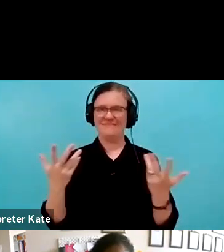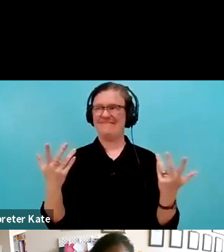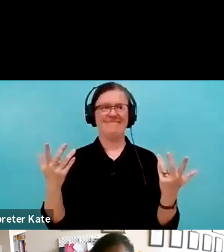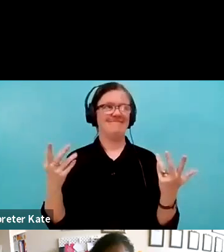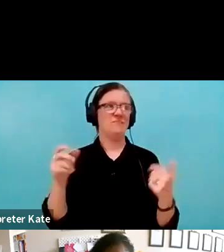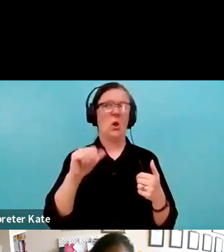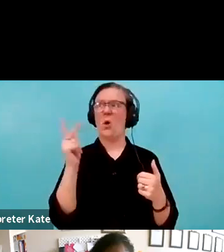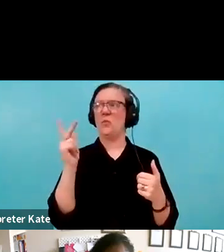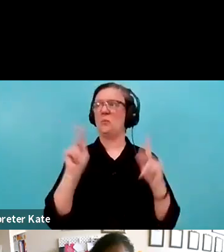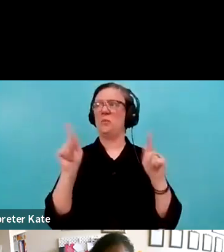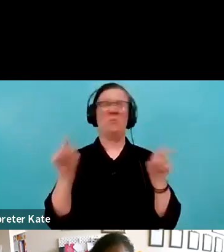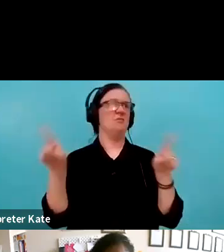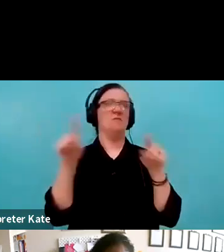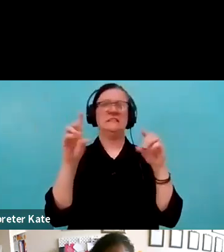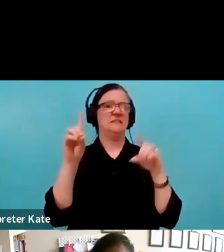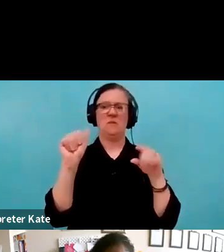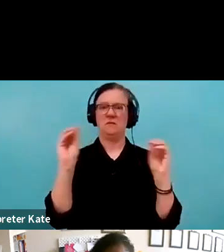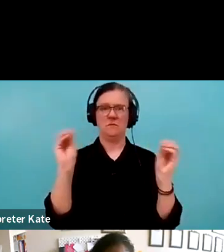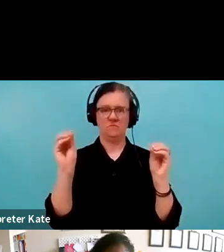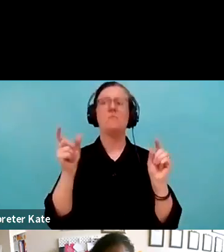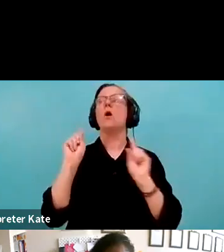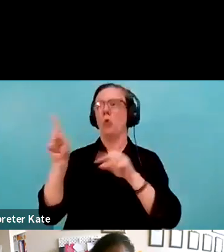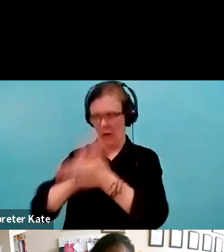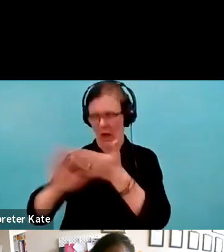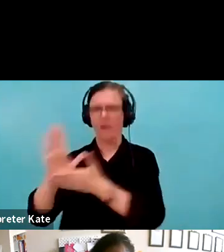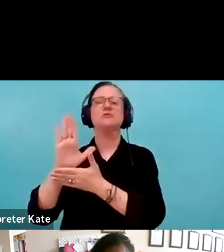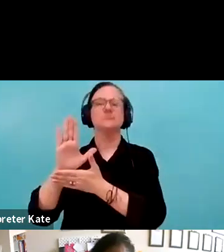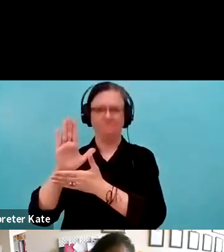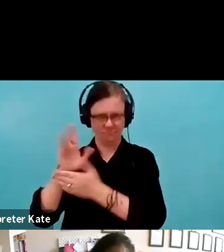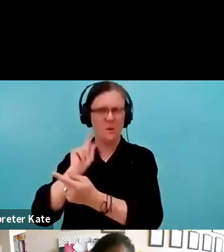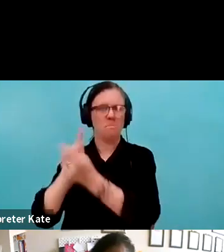other people that I knew with disabilities until I went to college.